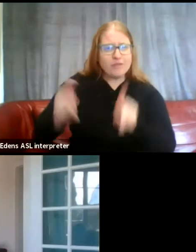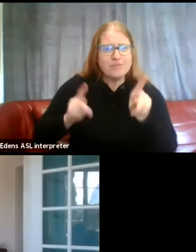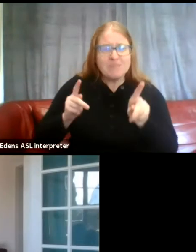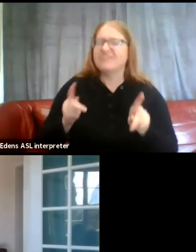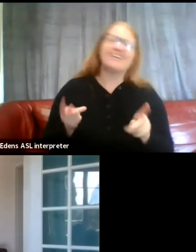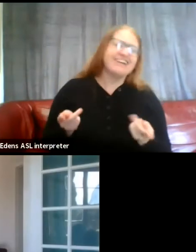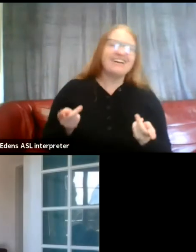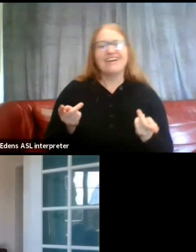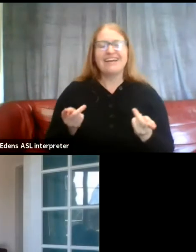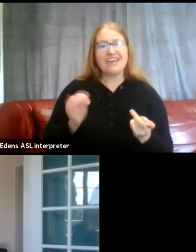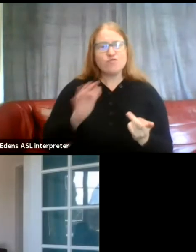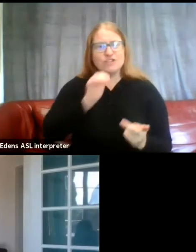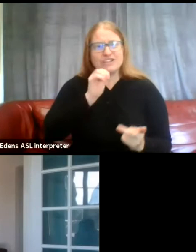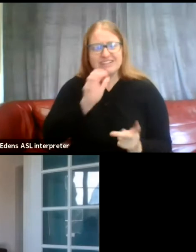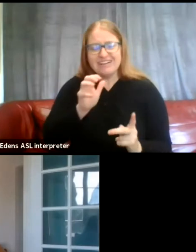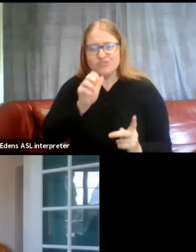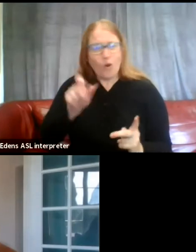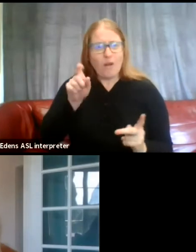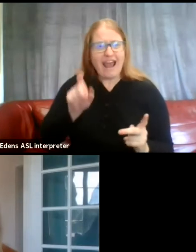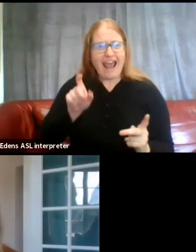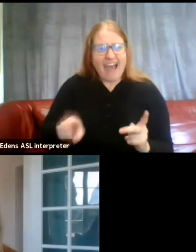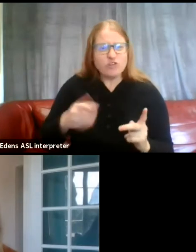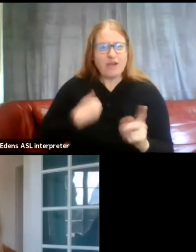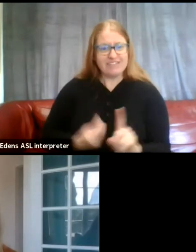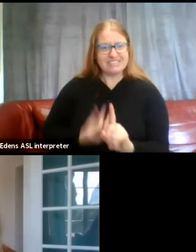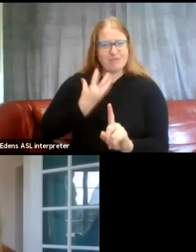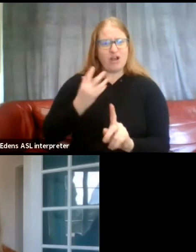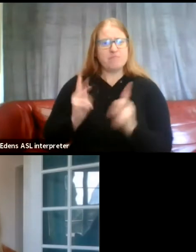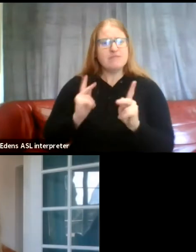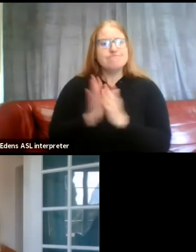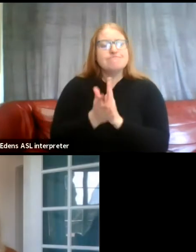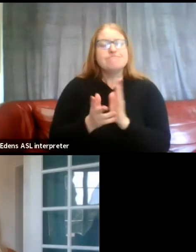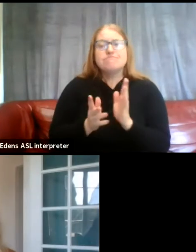to a show that I know a lot of people love, and I'm not telling them